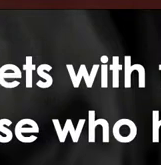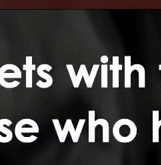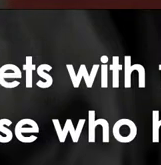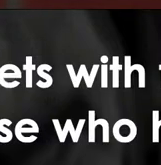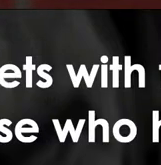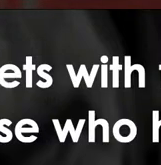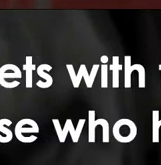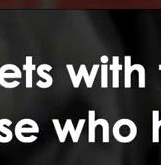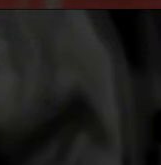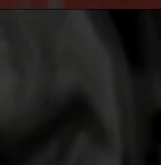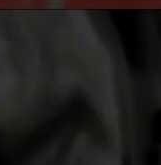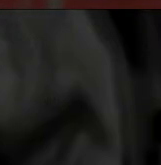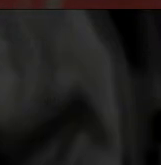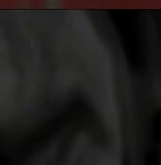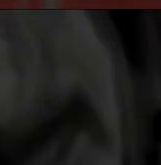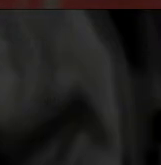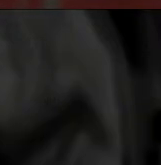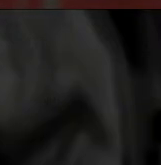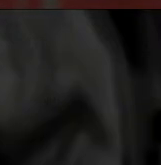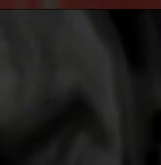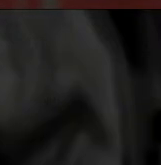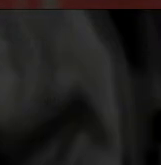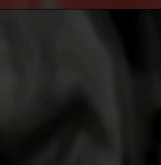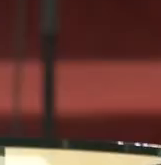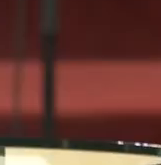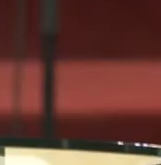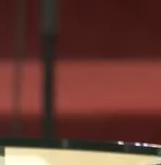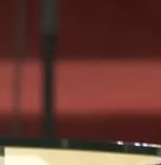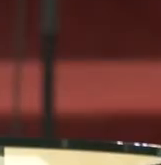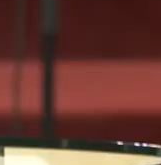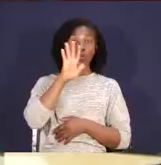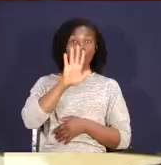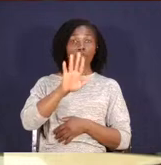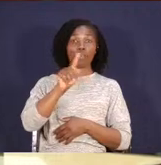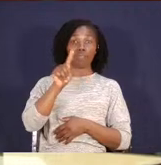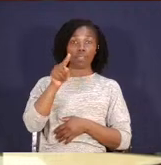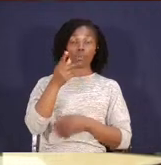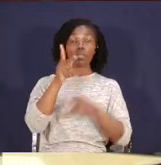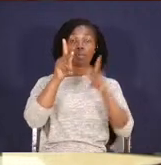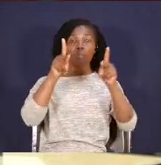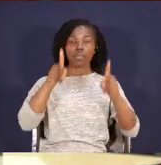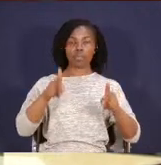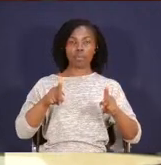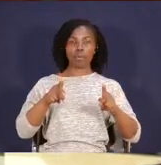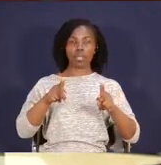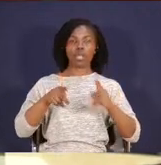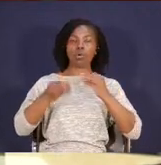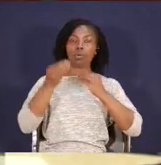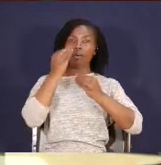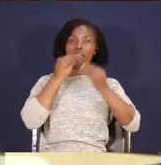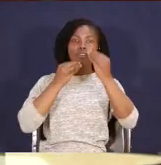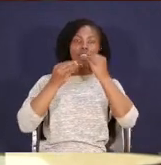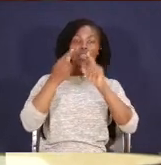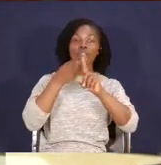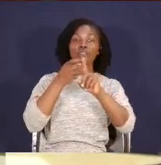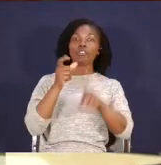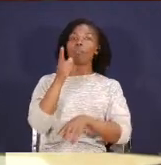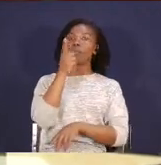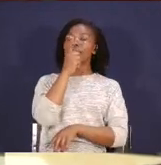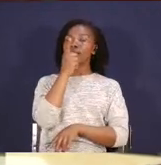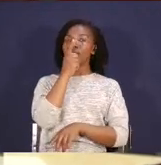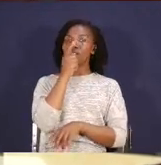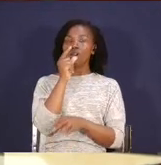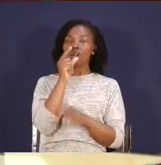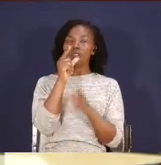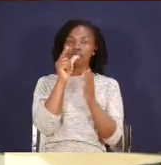be wasted. Do you know 5,000 people plus were fed from the lunch of a